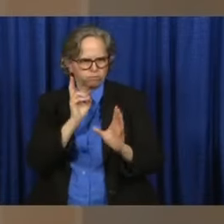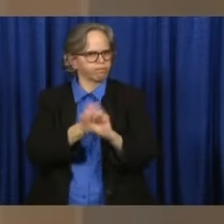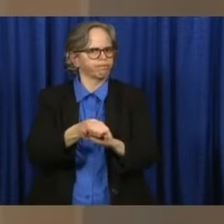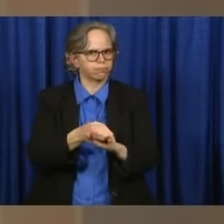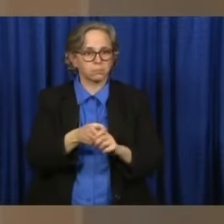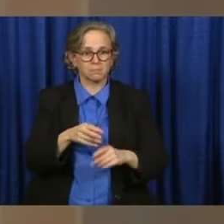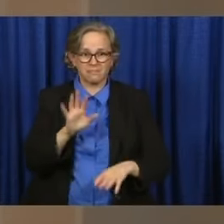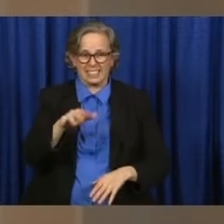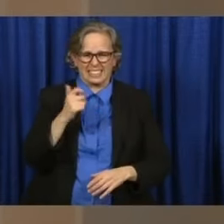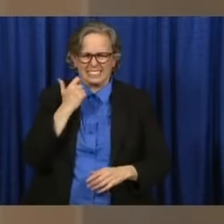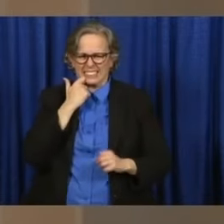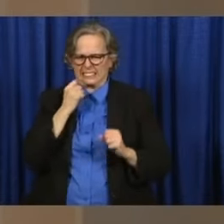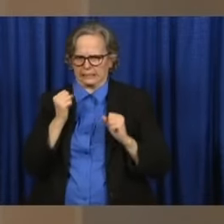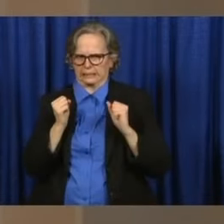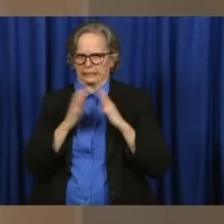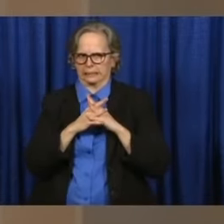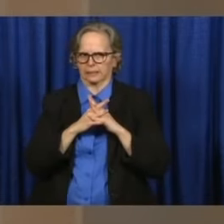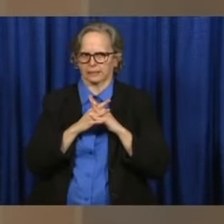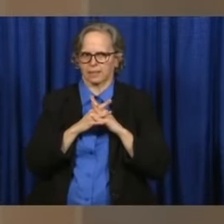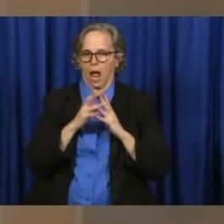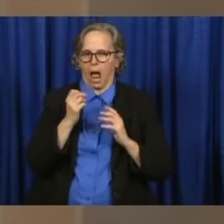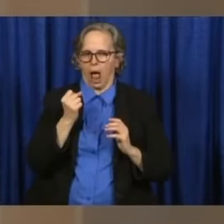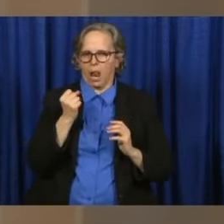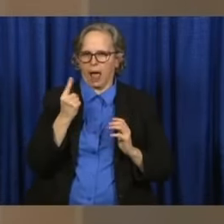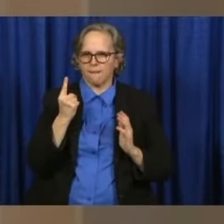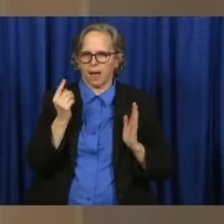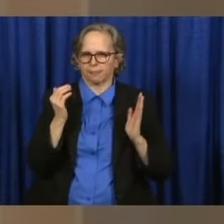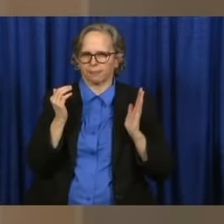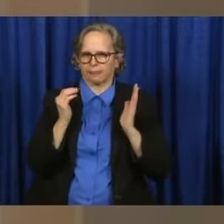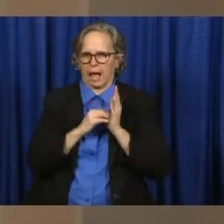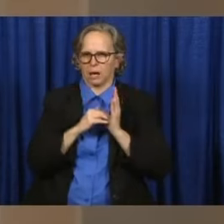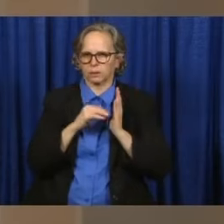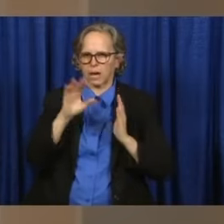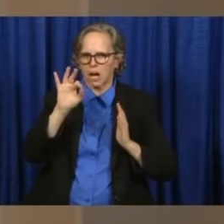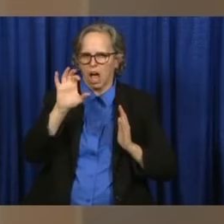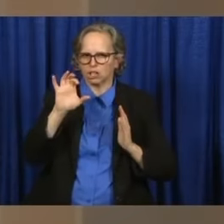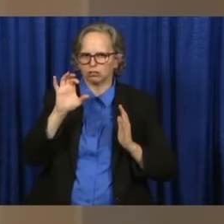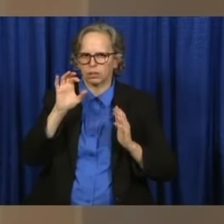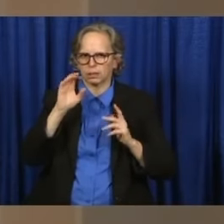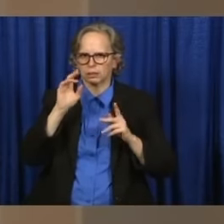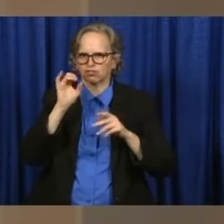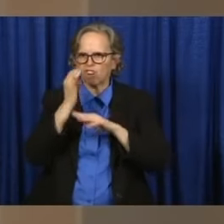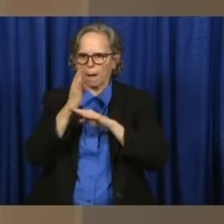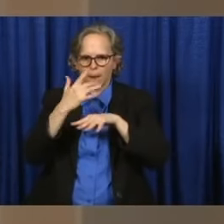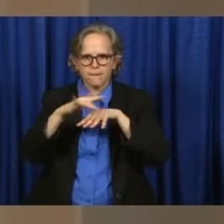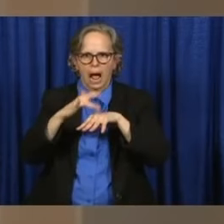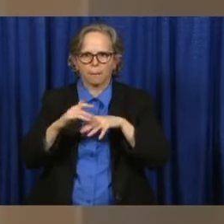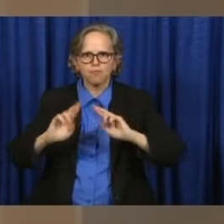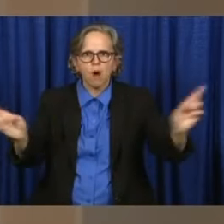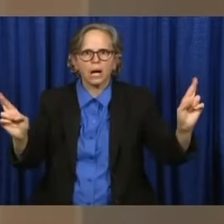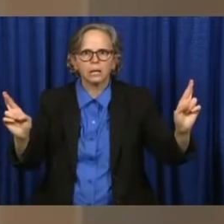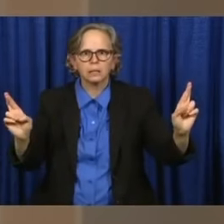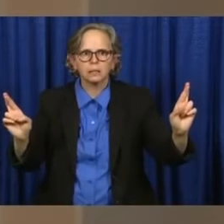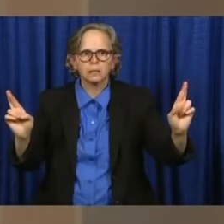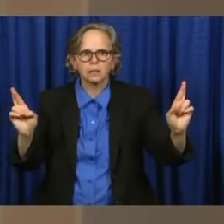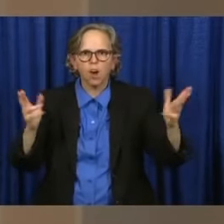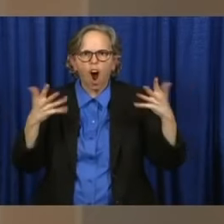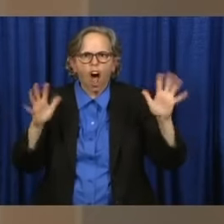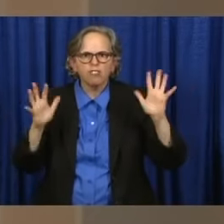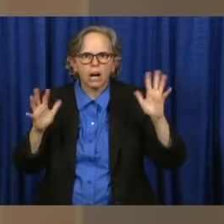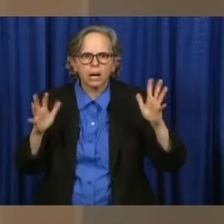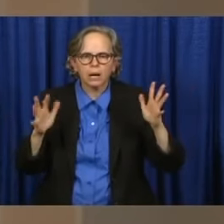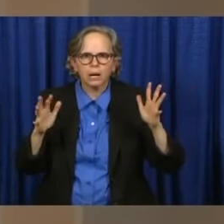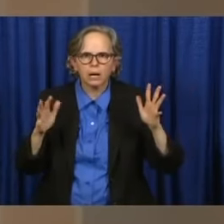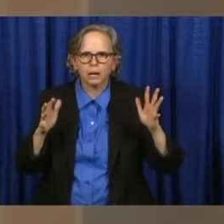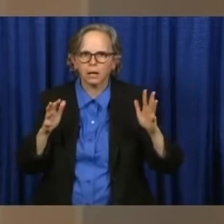this. There are already 11,903 jobs that are on there, posted on there already. We're